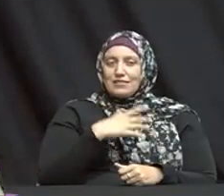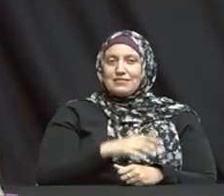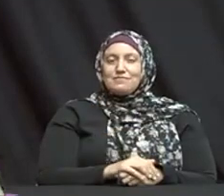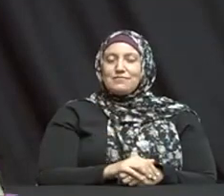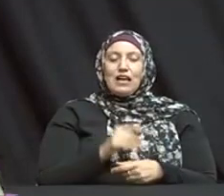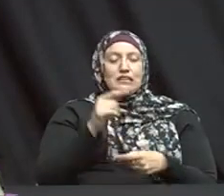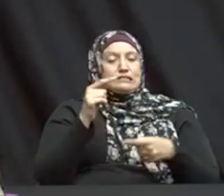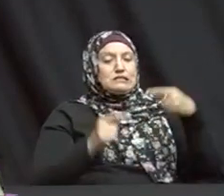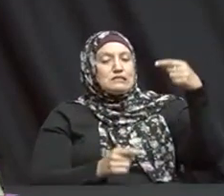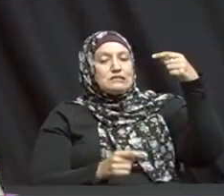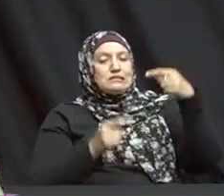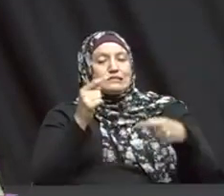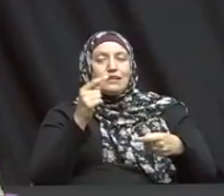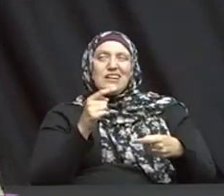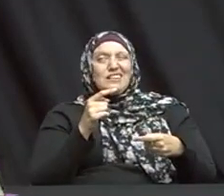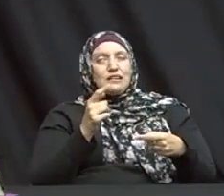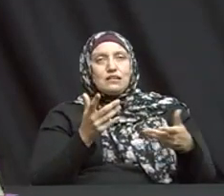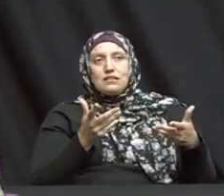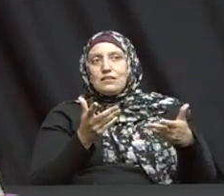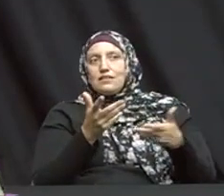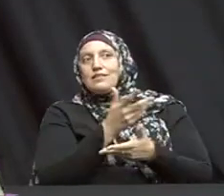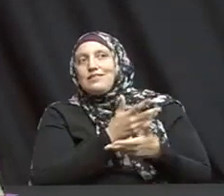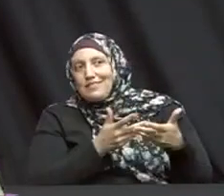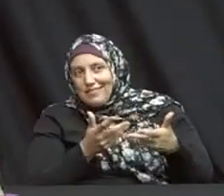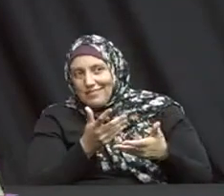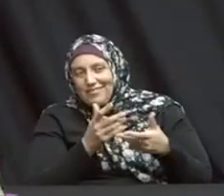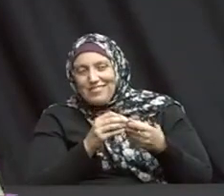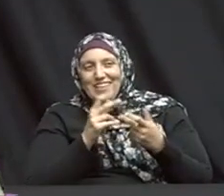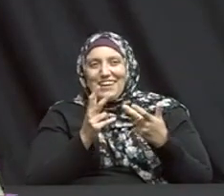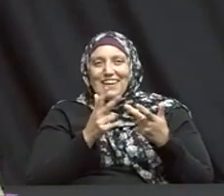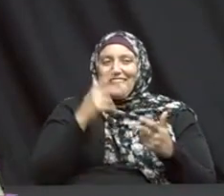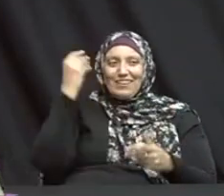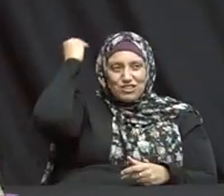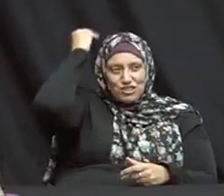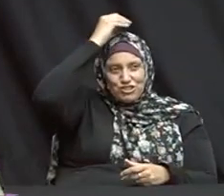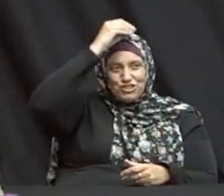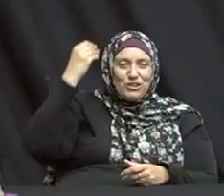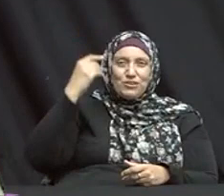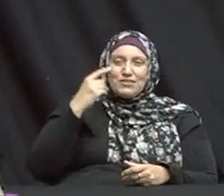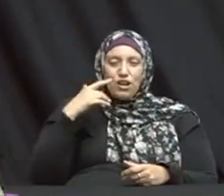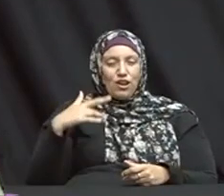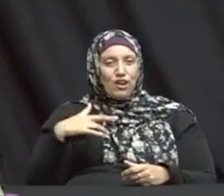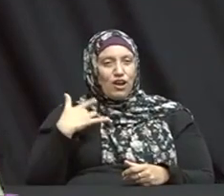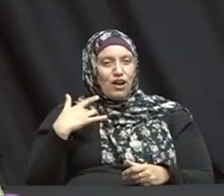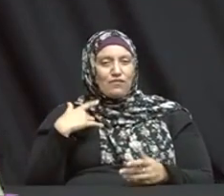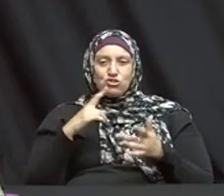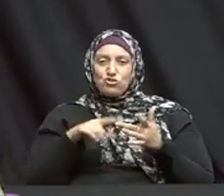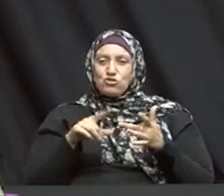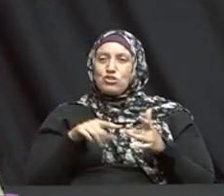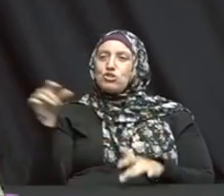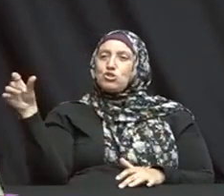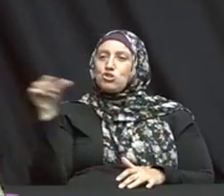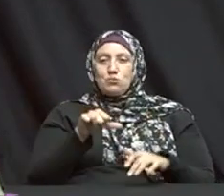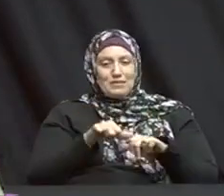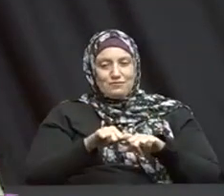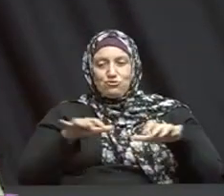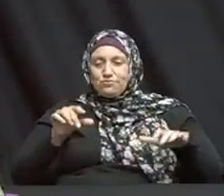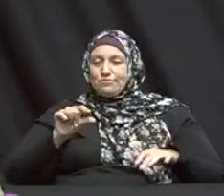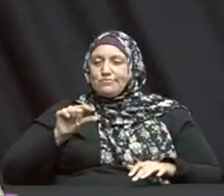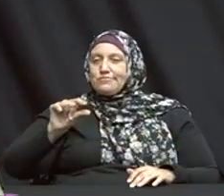discussion with another sheikh who insisted that life insurance should be distributed according to Islamic estate